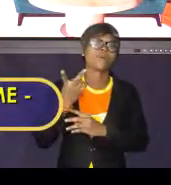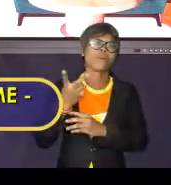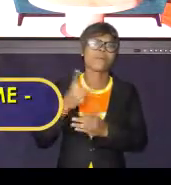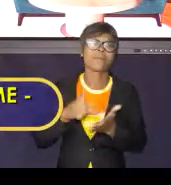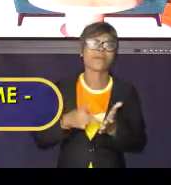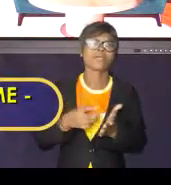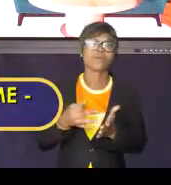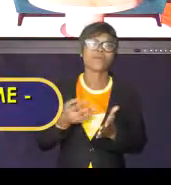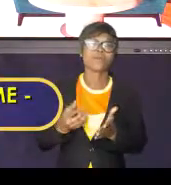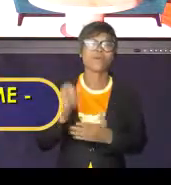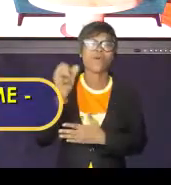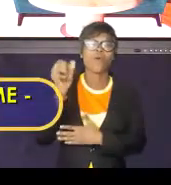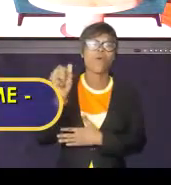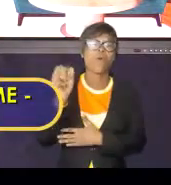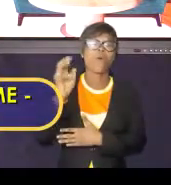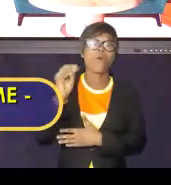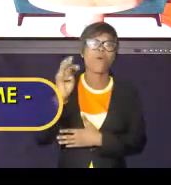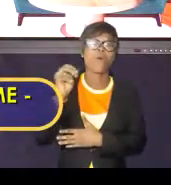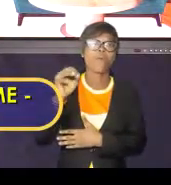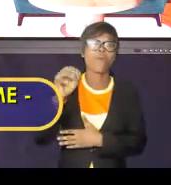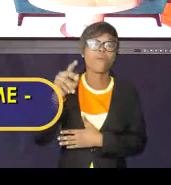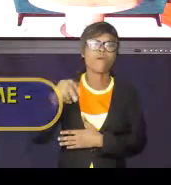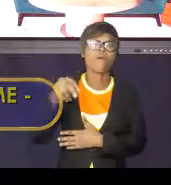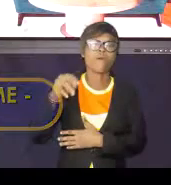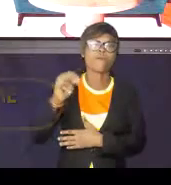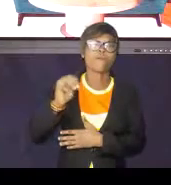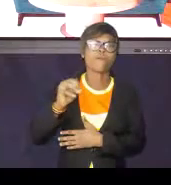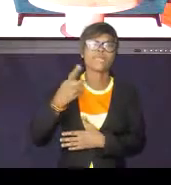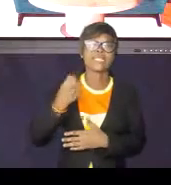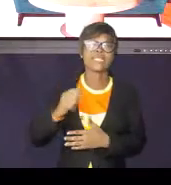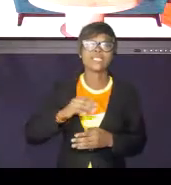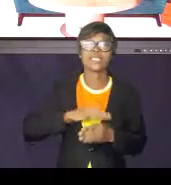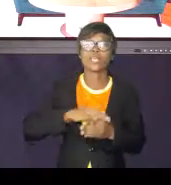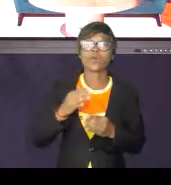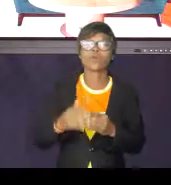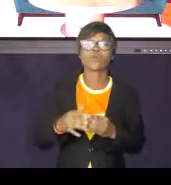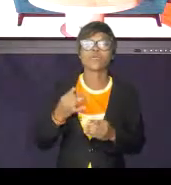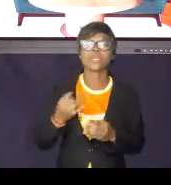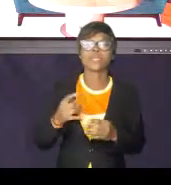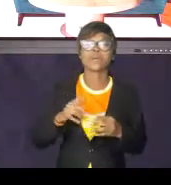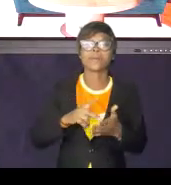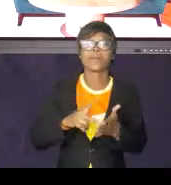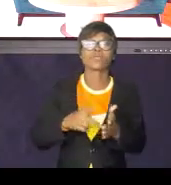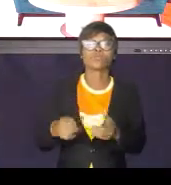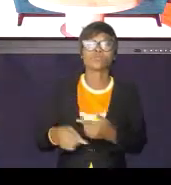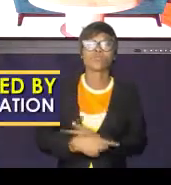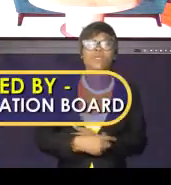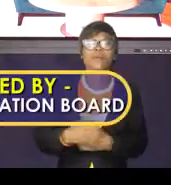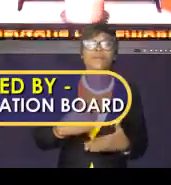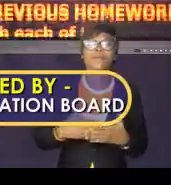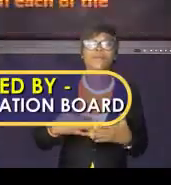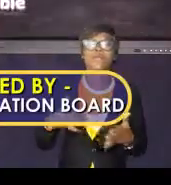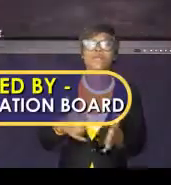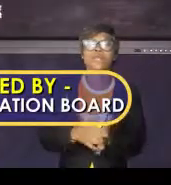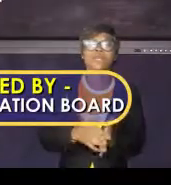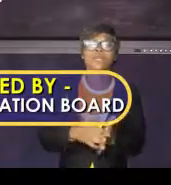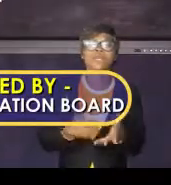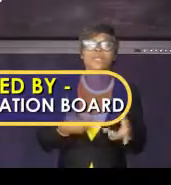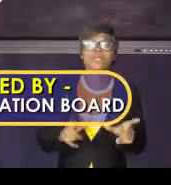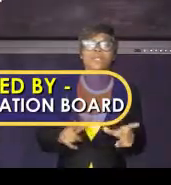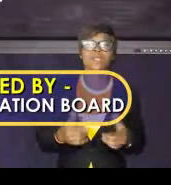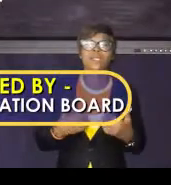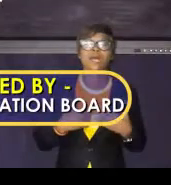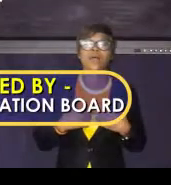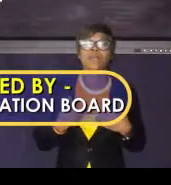homophones. Remember that homophones lesson? Okay, we are going to look at the concluding part today. But before we go into